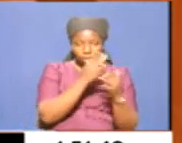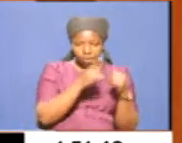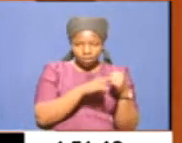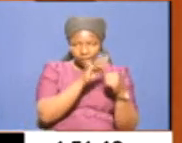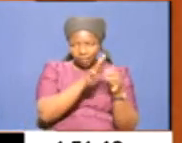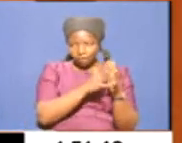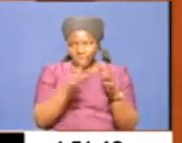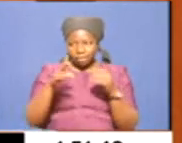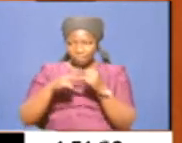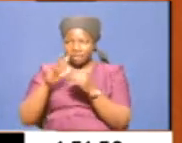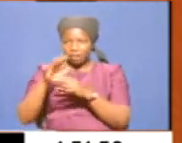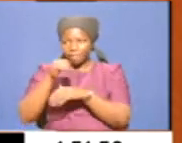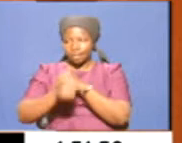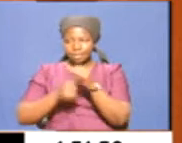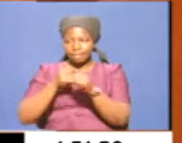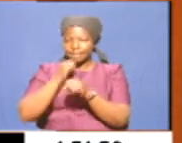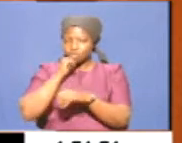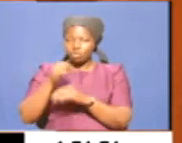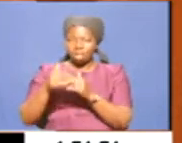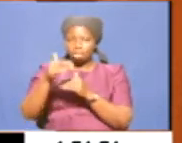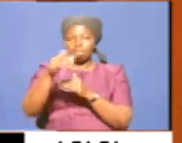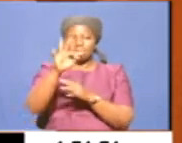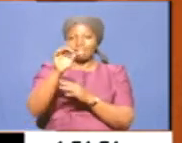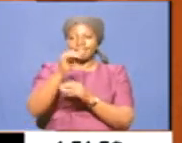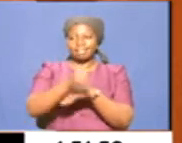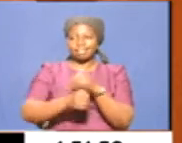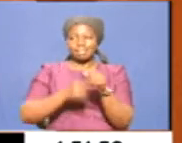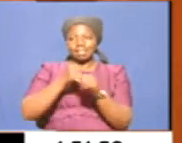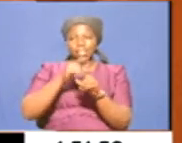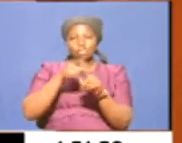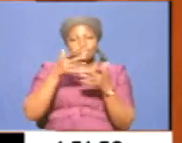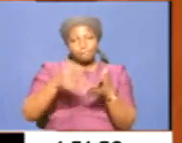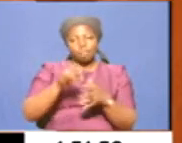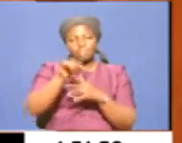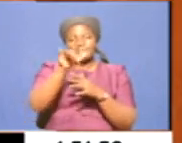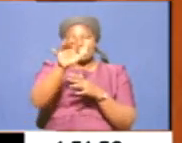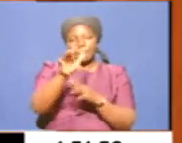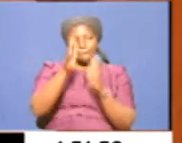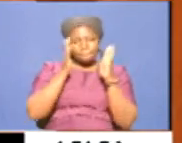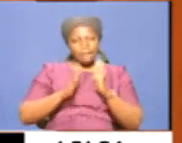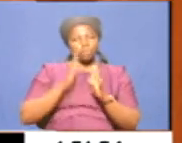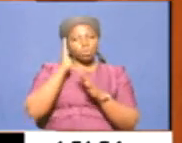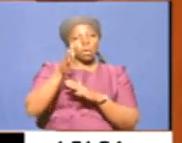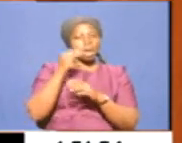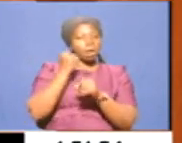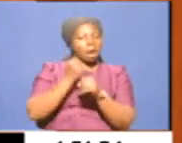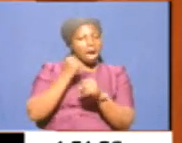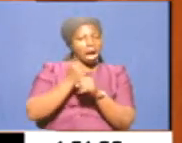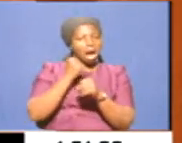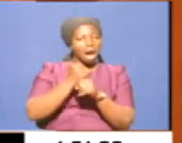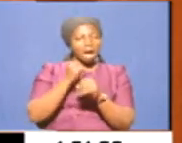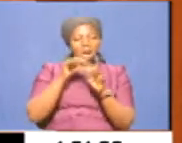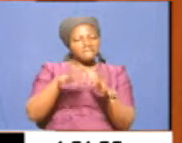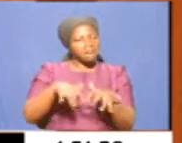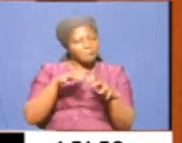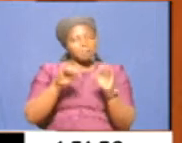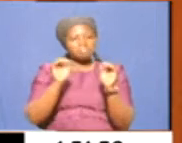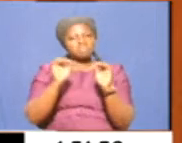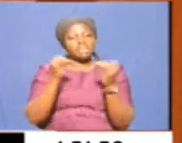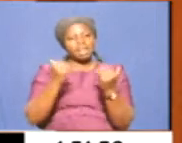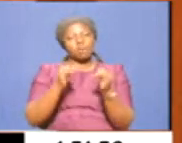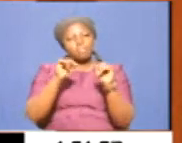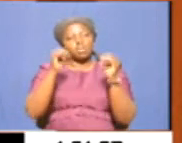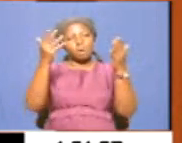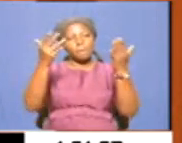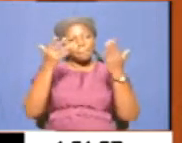old. 30 years from now, that's not going to be the person putting your food on the table. So how do we bring the youth to be the farmer and to be